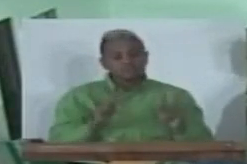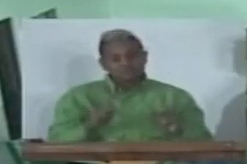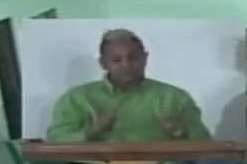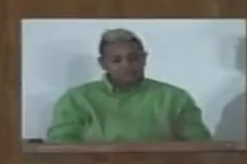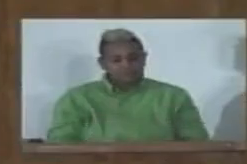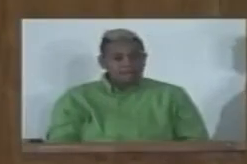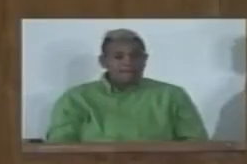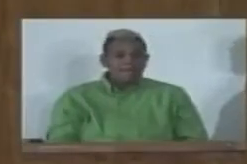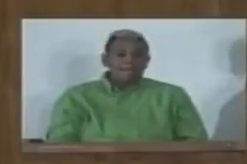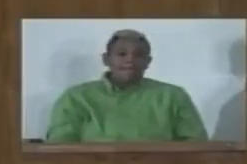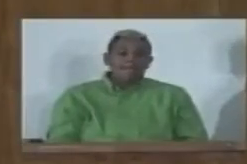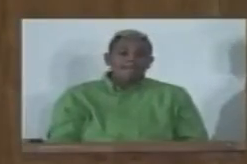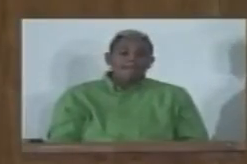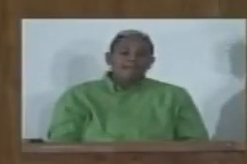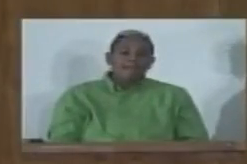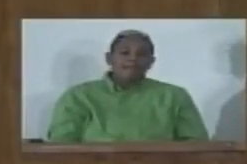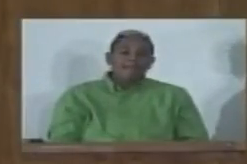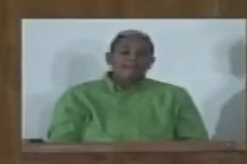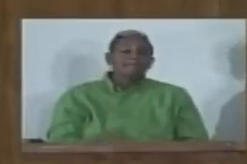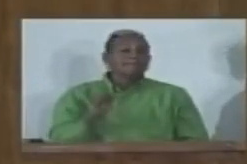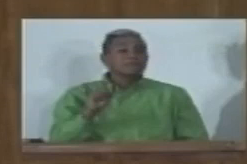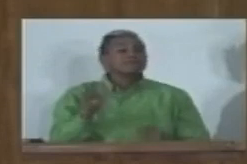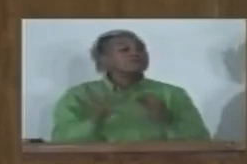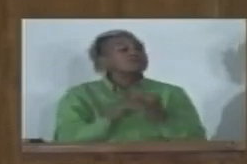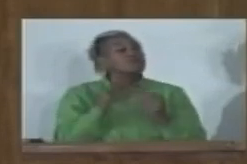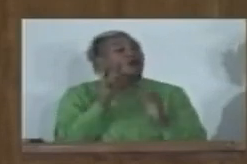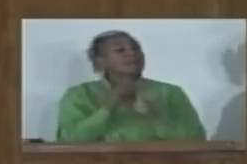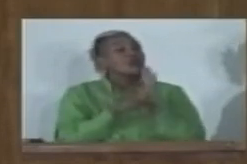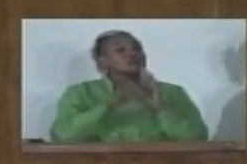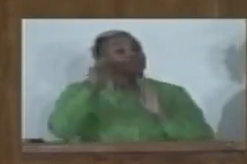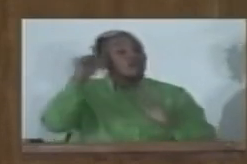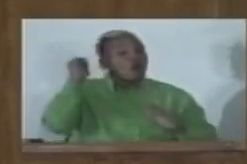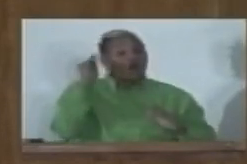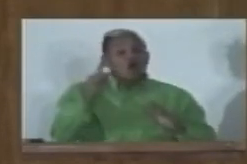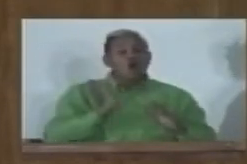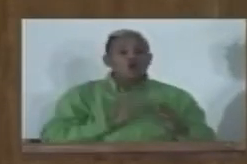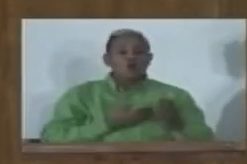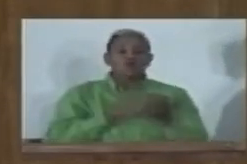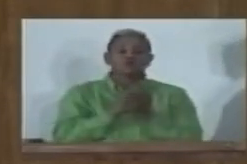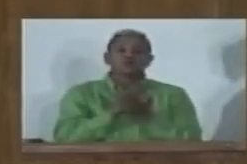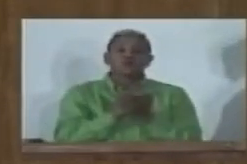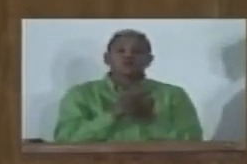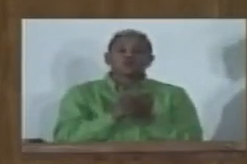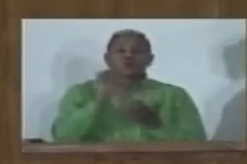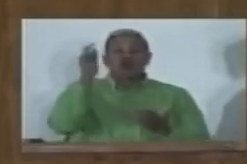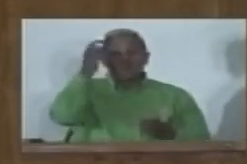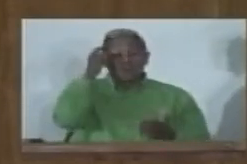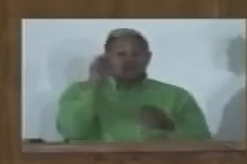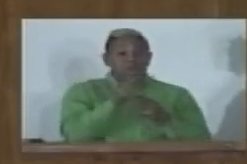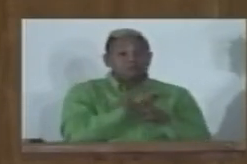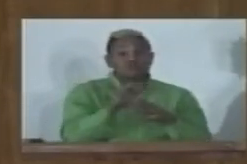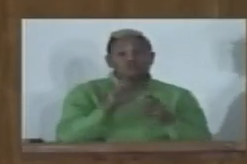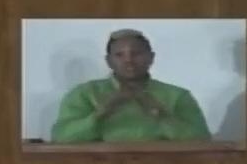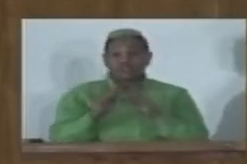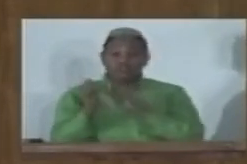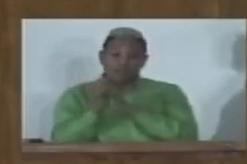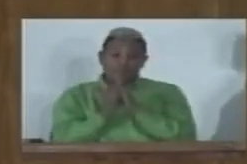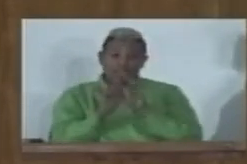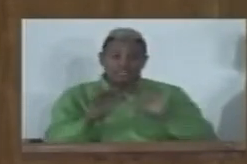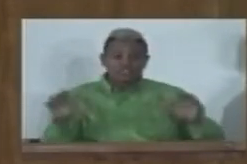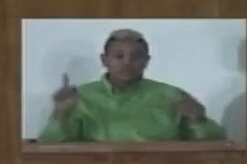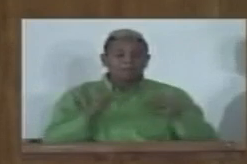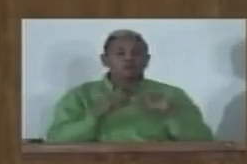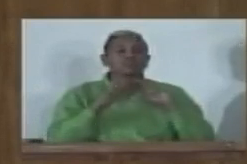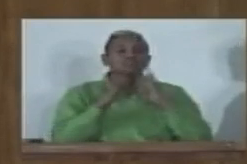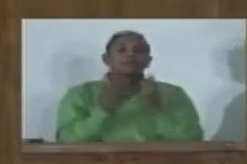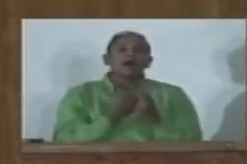disabilities. This must also be a policy for all our schools, Mr. President. government ministries, agents, and